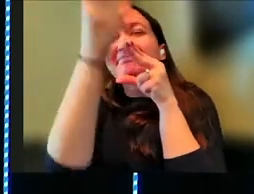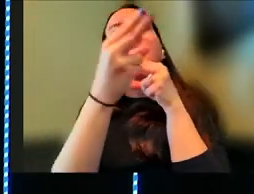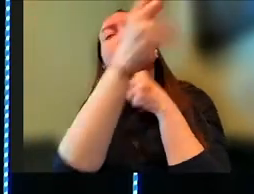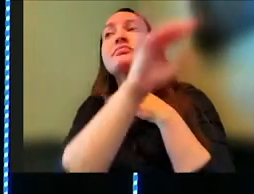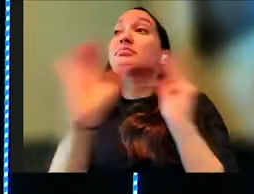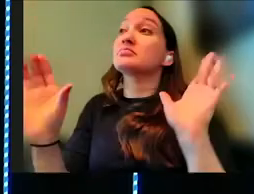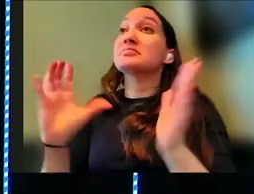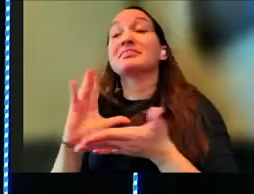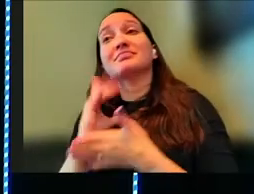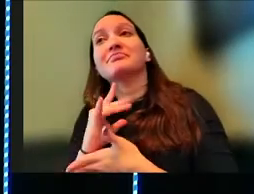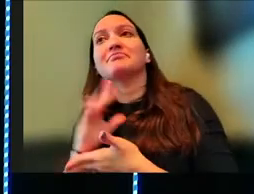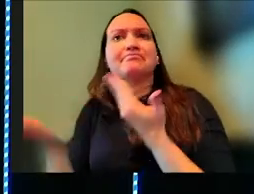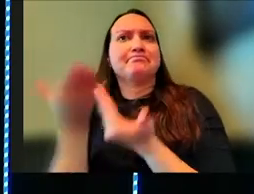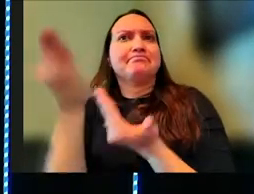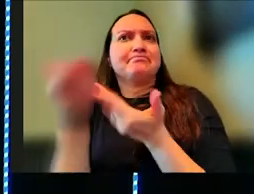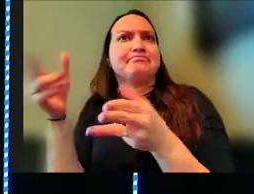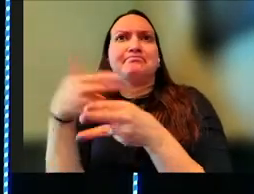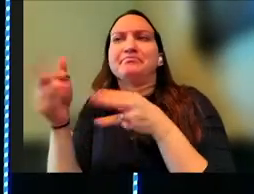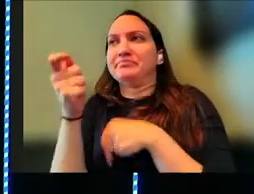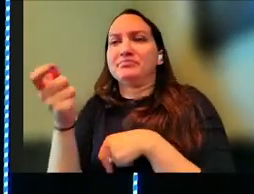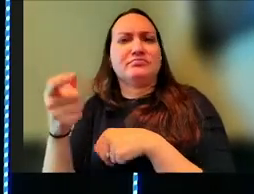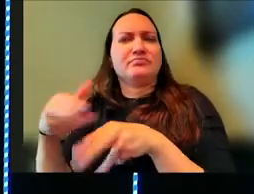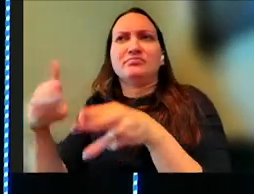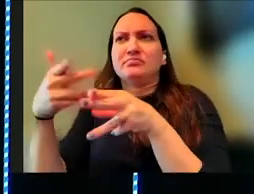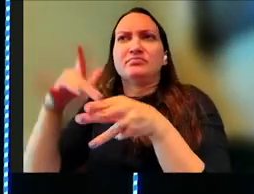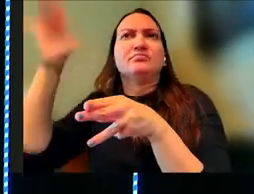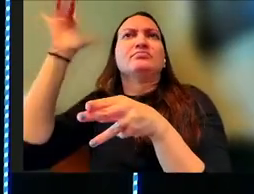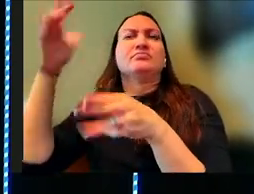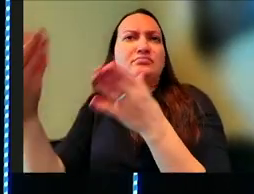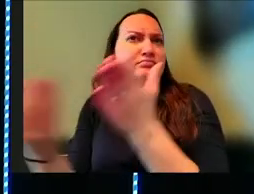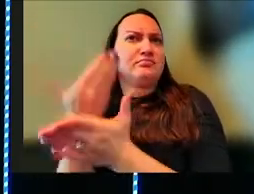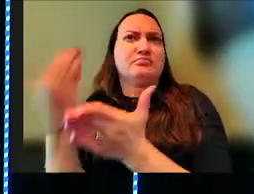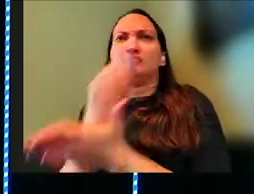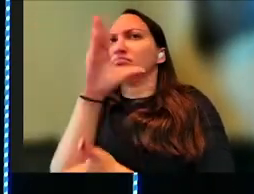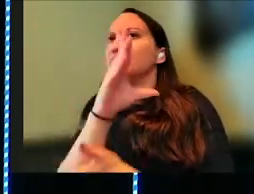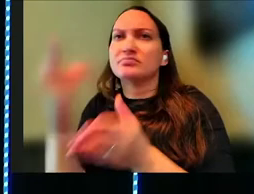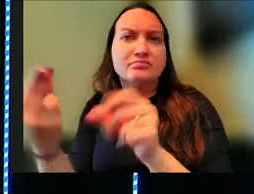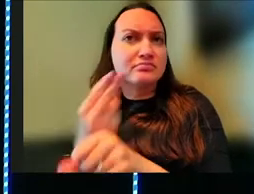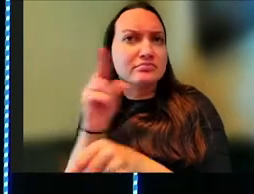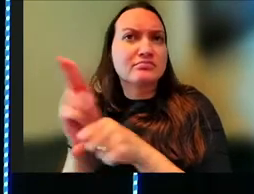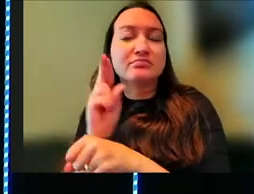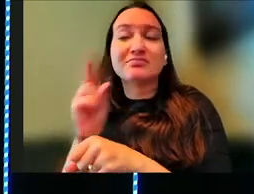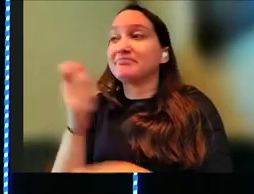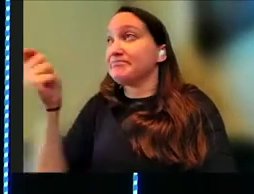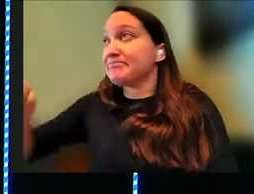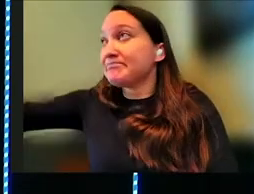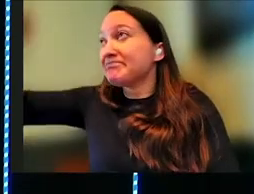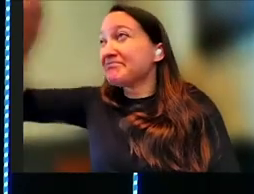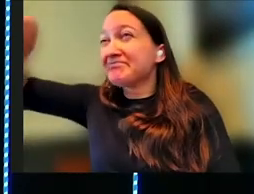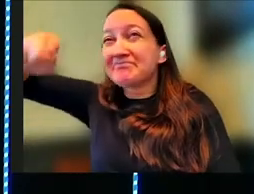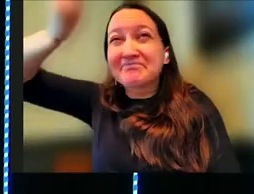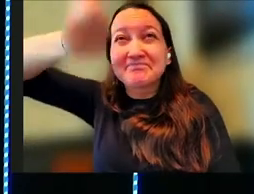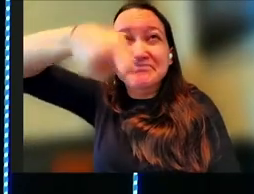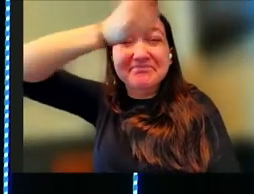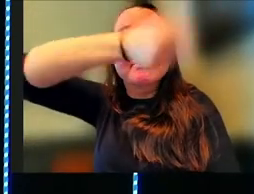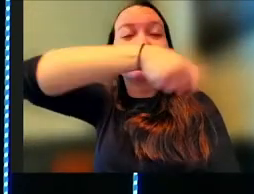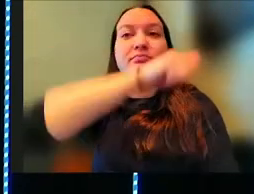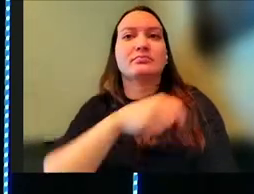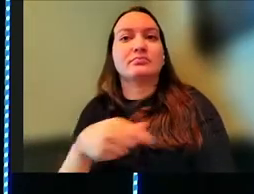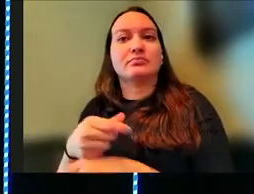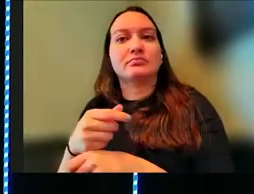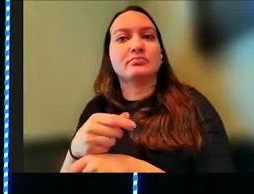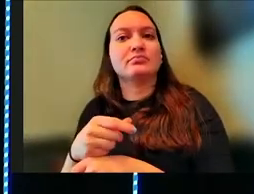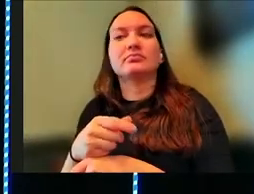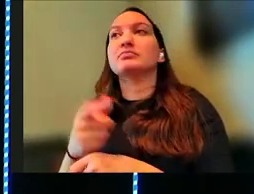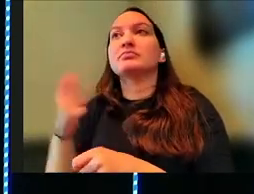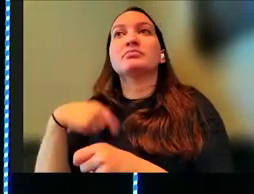great. Like, it'll just be an easy, quick cut. It's a super sharp knife. It's like brand new, never used. So I bring it out. I'm cutting off these zip ties. Okay? And just the knife's sharp enough so I can just